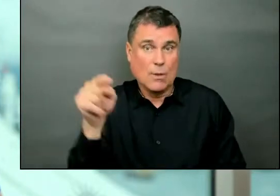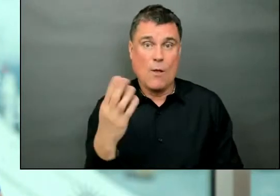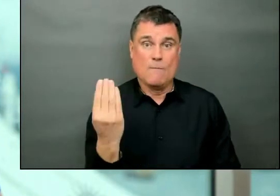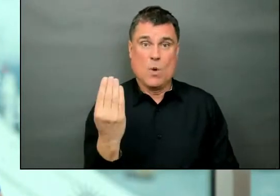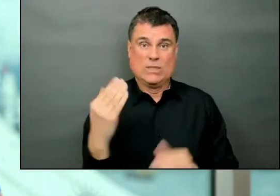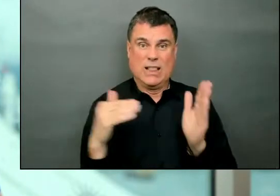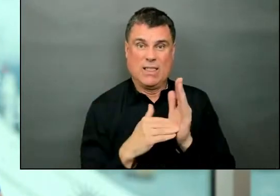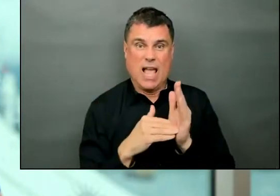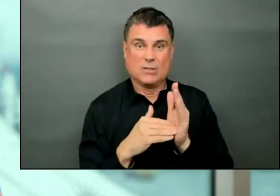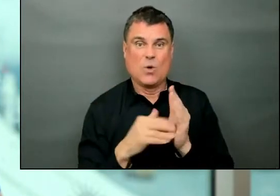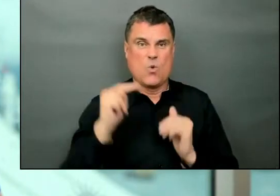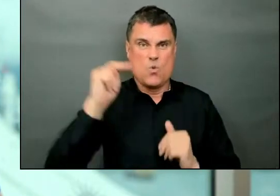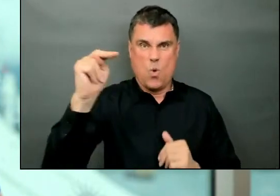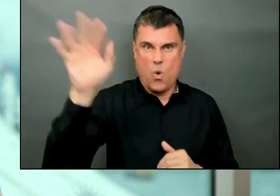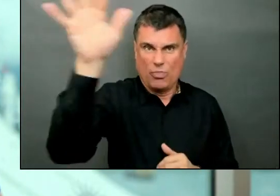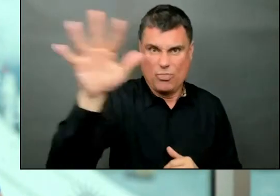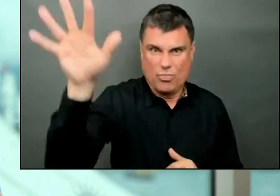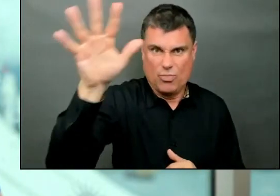14,656 in Northern Health,